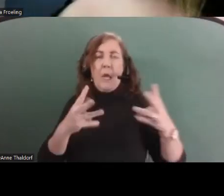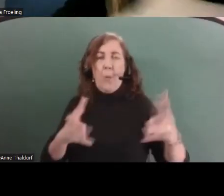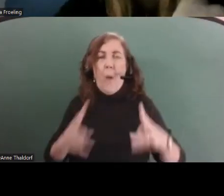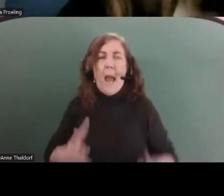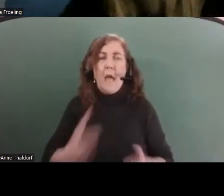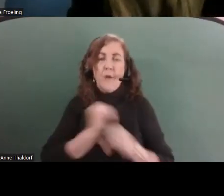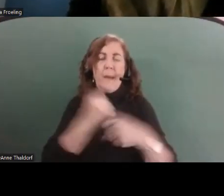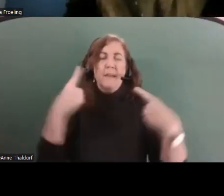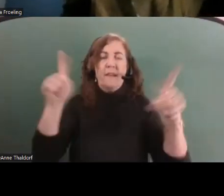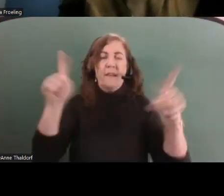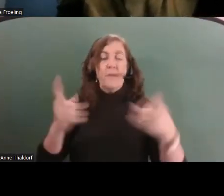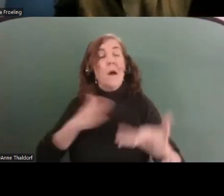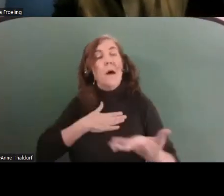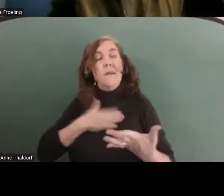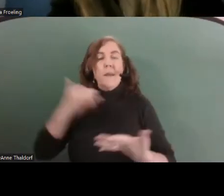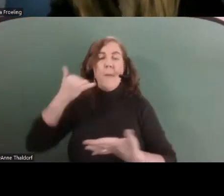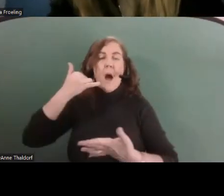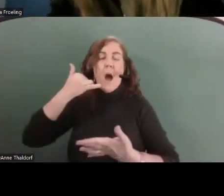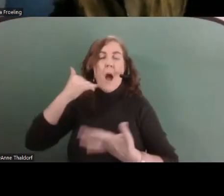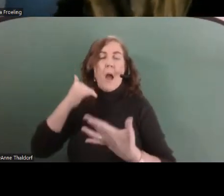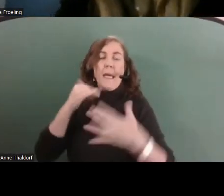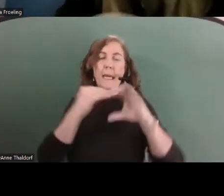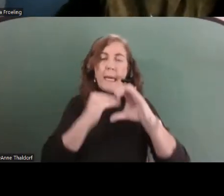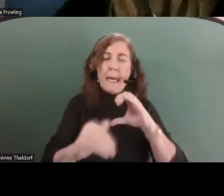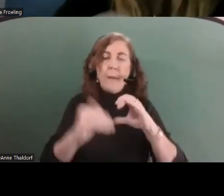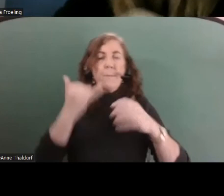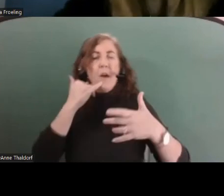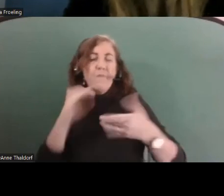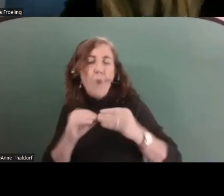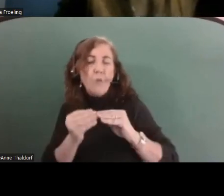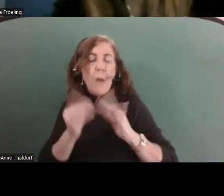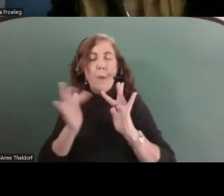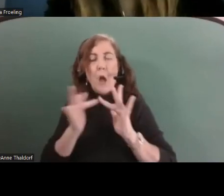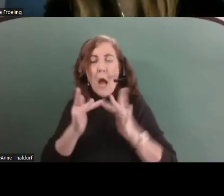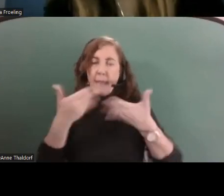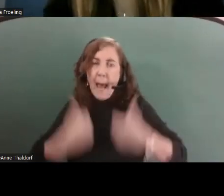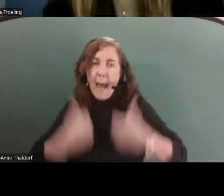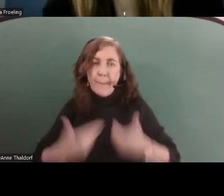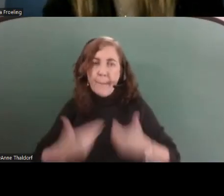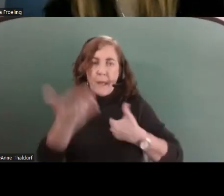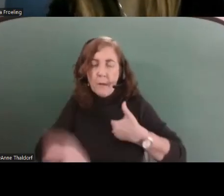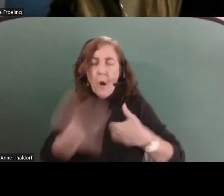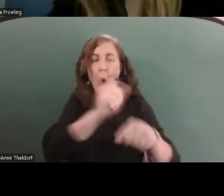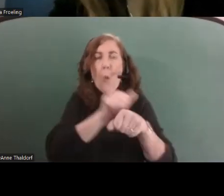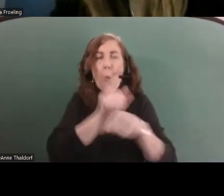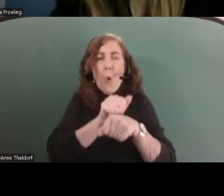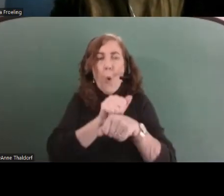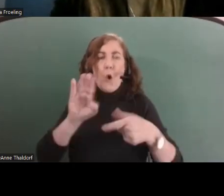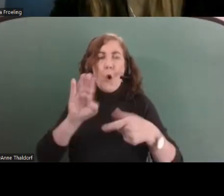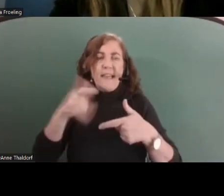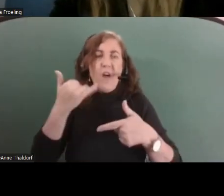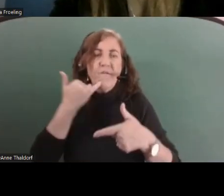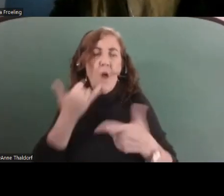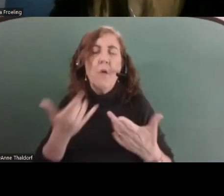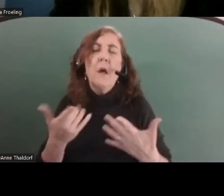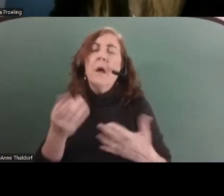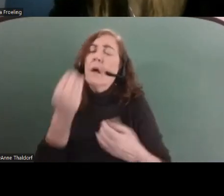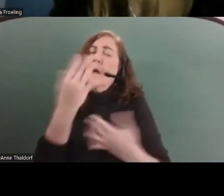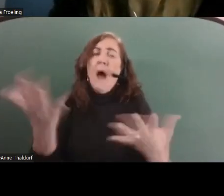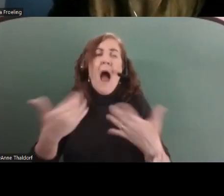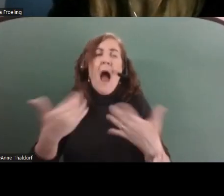And there's my contact information, email, my work phone, my cell phone. And like I said, I even